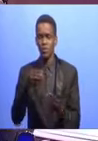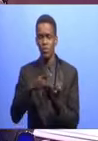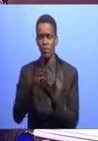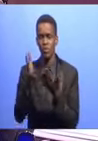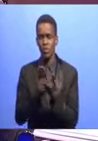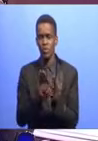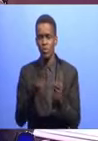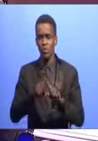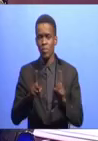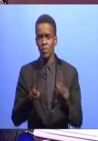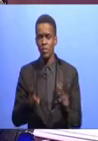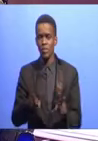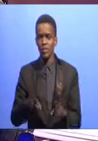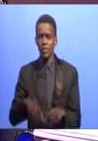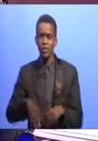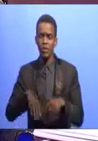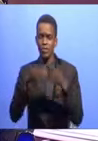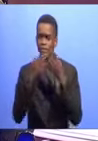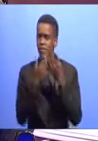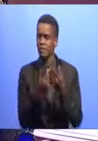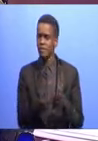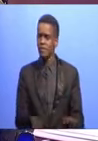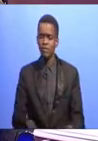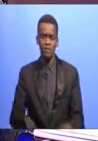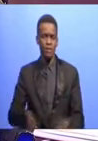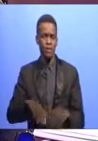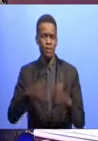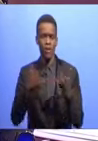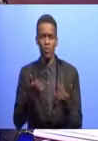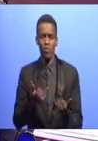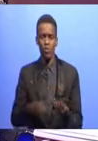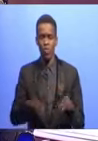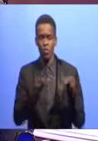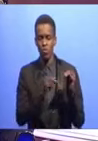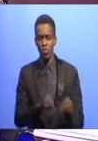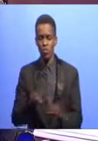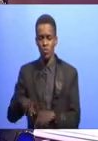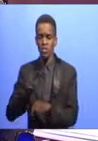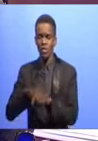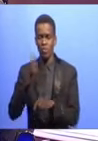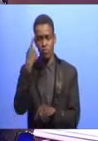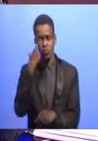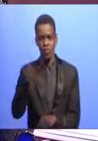ya dikgang re tla bo a re kopana gape ga re tswaka ko dikgang mme ke tlabe ke ntse ke na jalo le